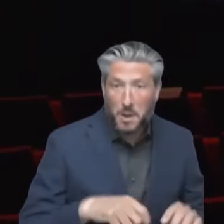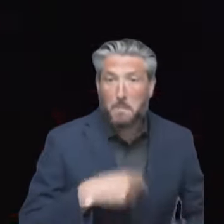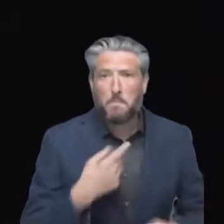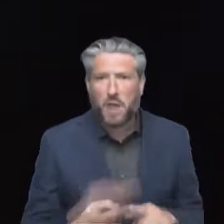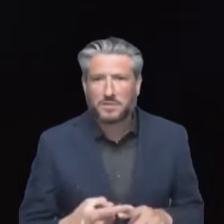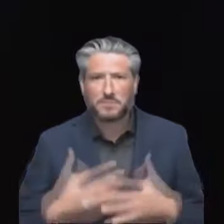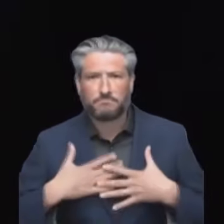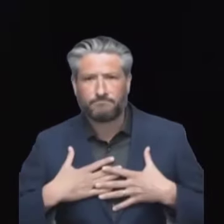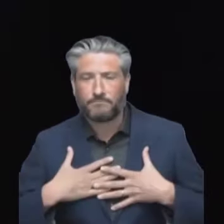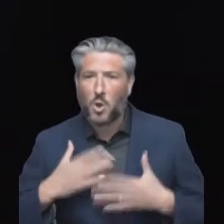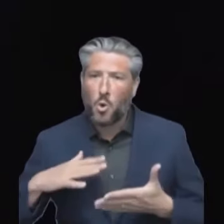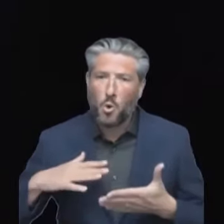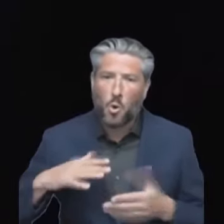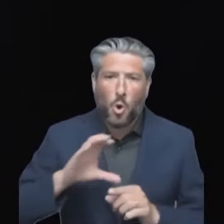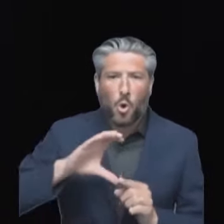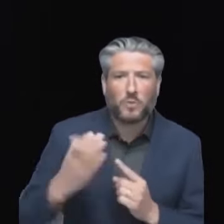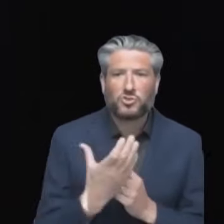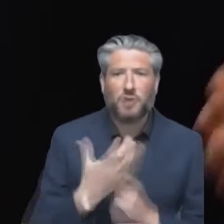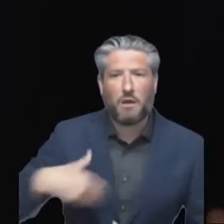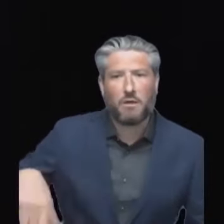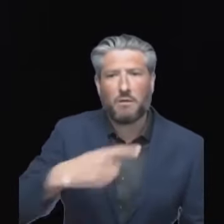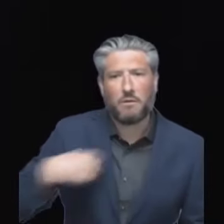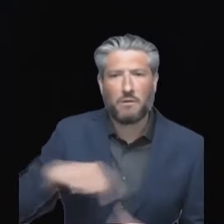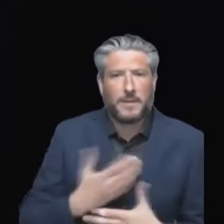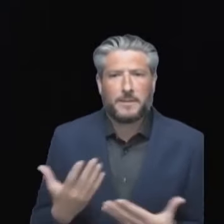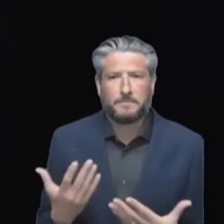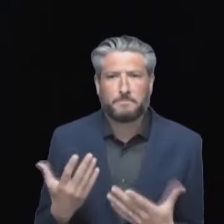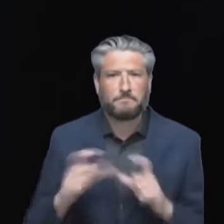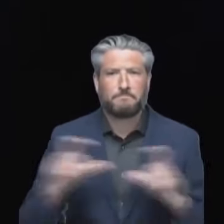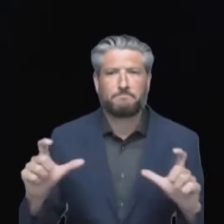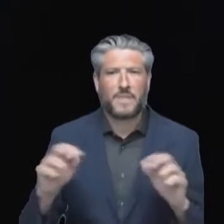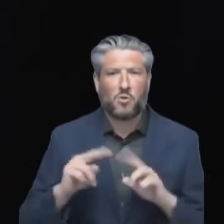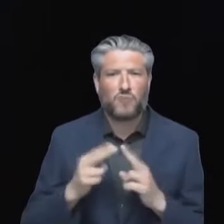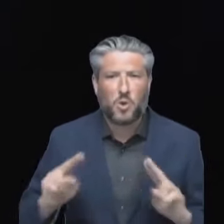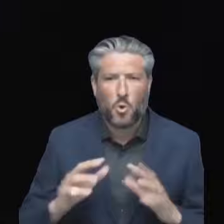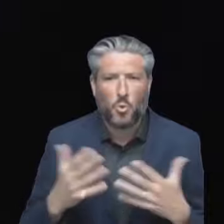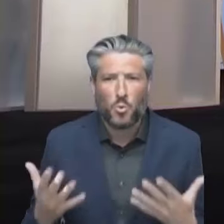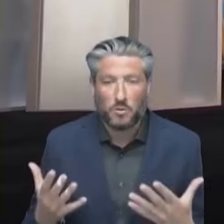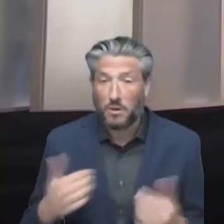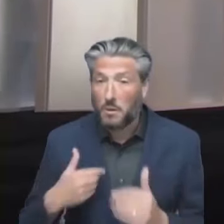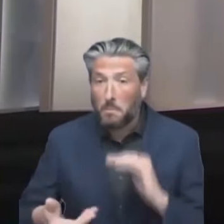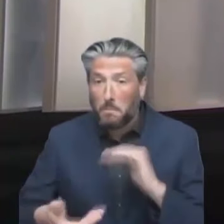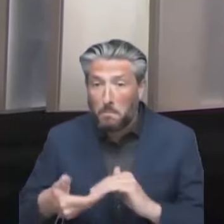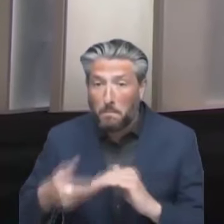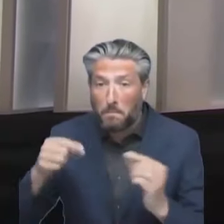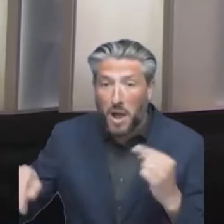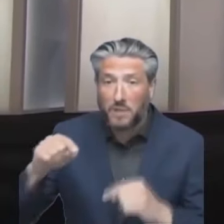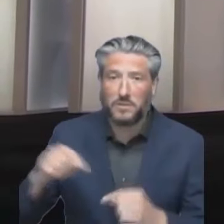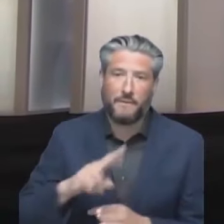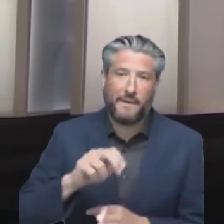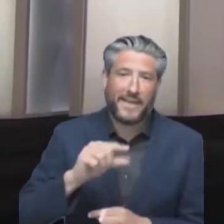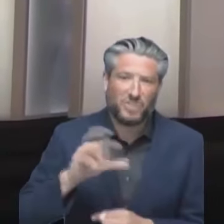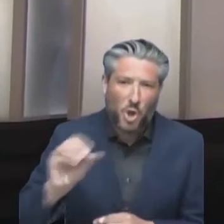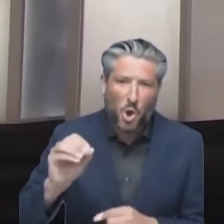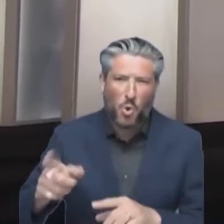supplemented by discussions with external stakeholders, for example, our partners, our investors, NGOs, etc. All